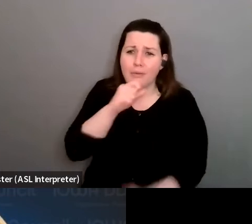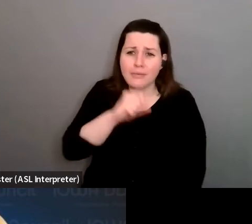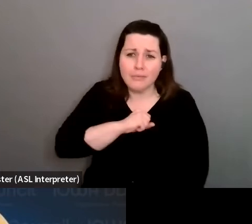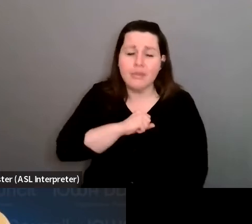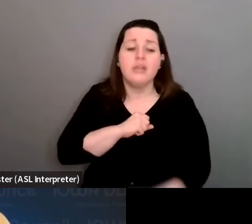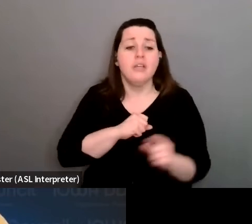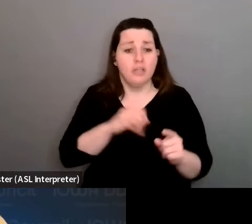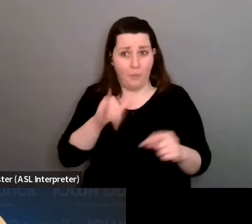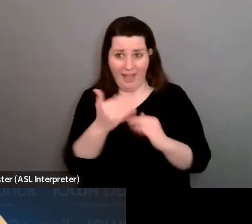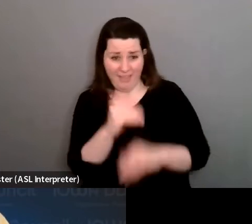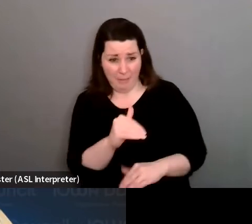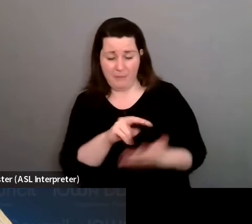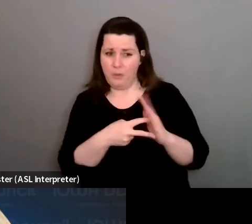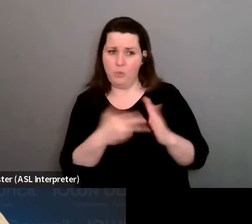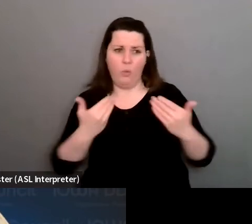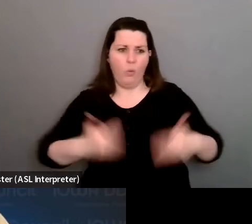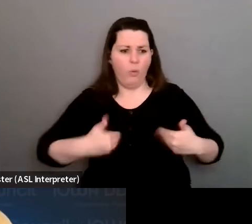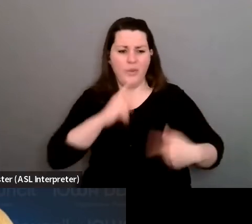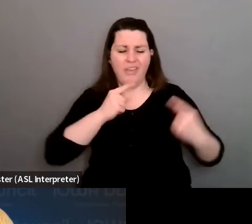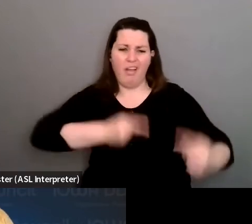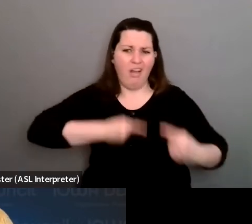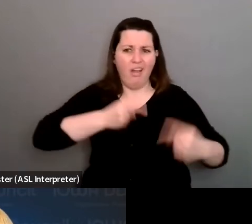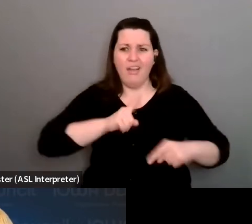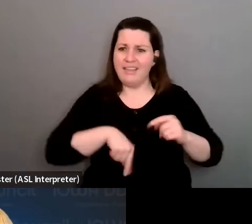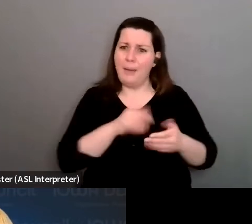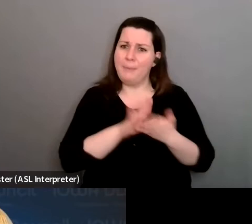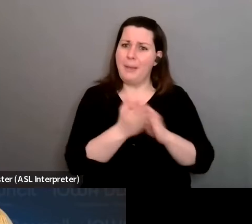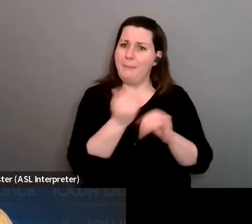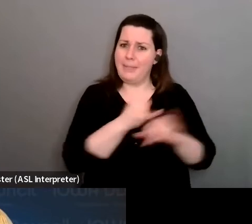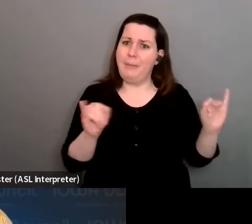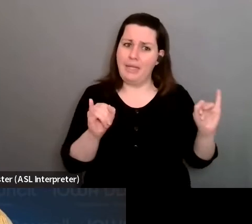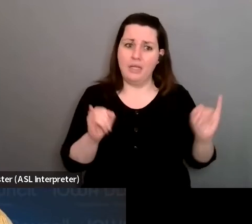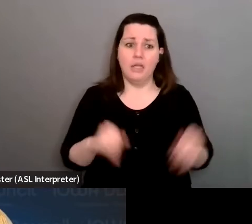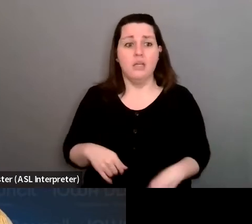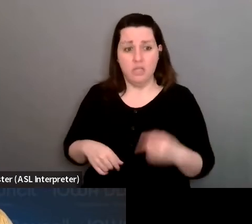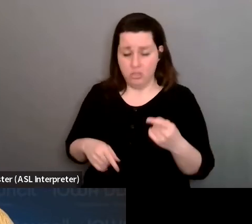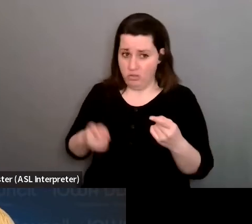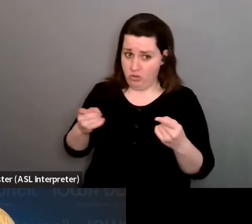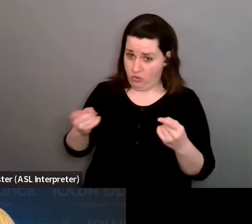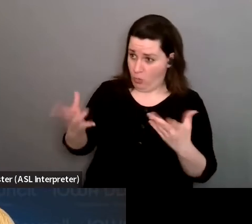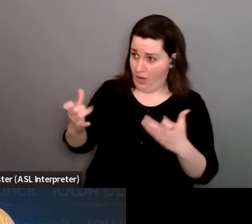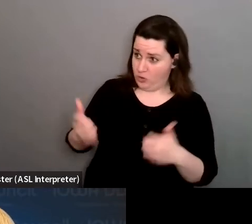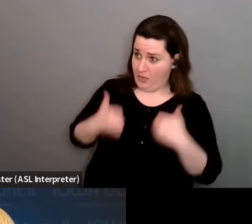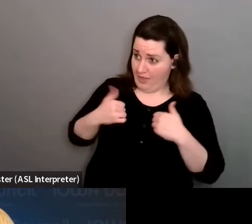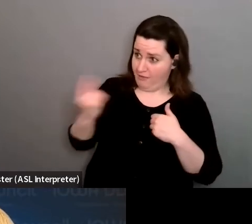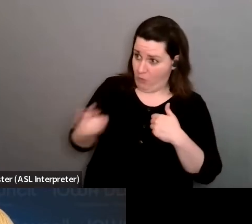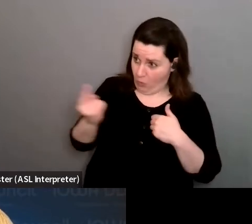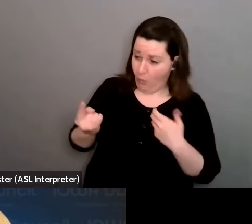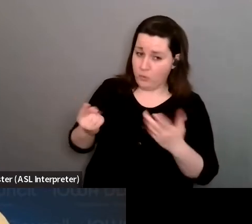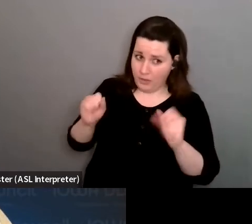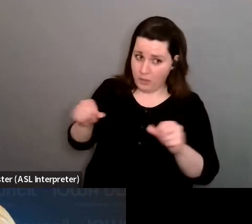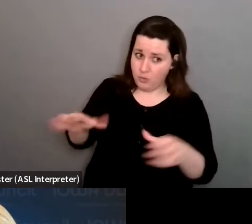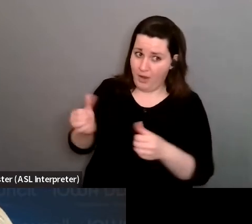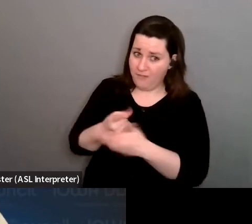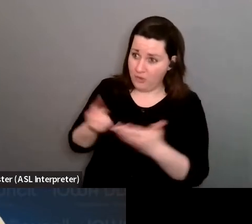difficult for many people with disabilities to live independently. Do you want to be in a place where you can live all by yourself and do all the things that you want to do in